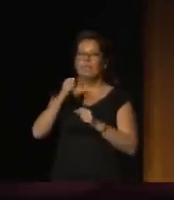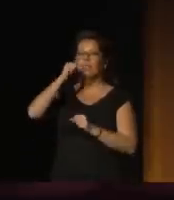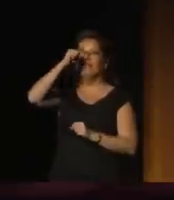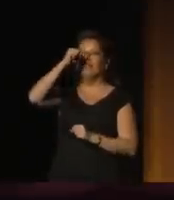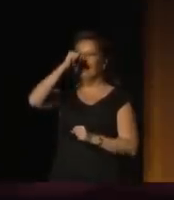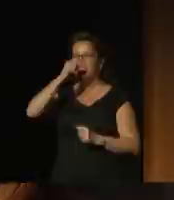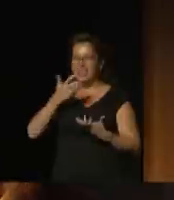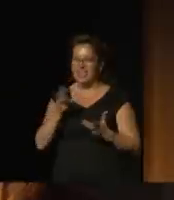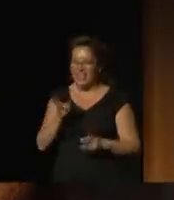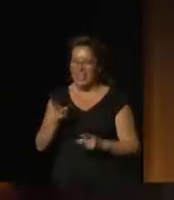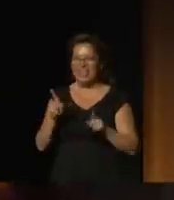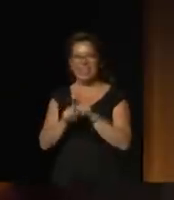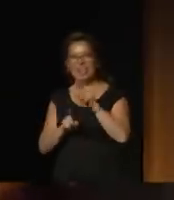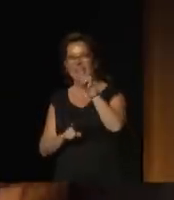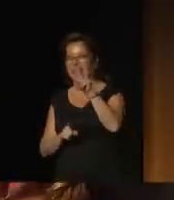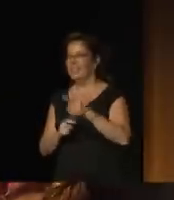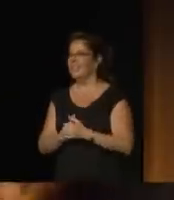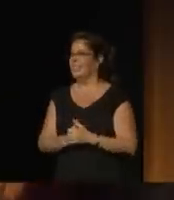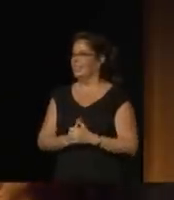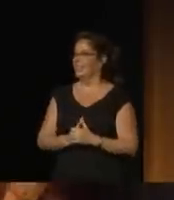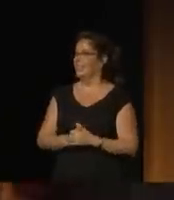tall. They're angled for men.